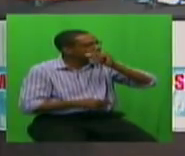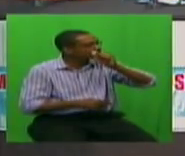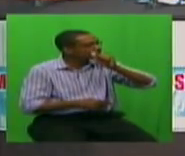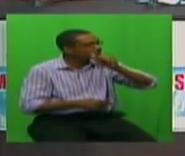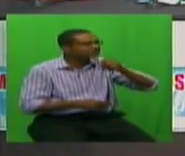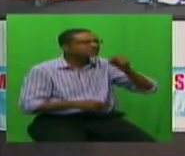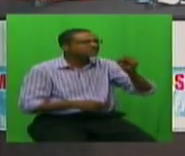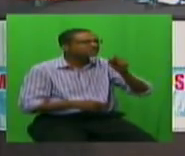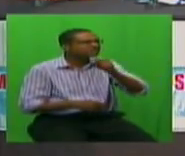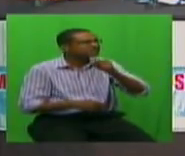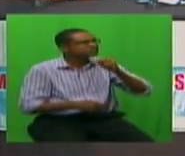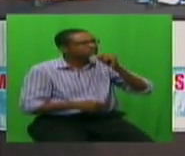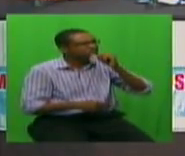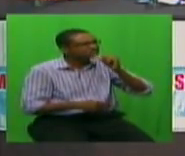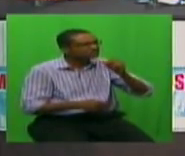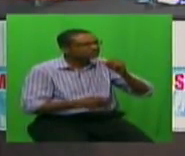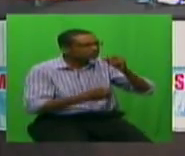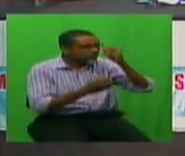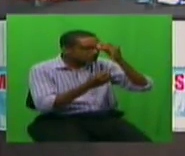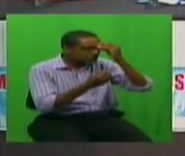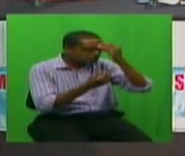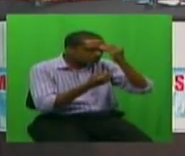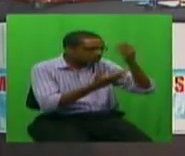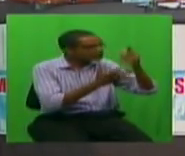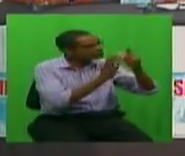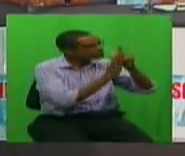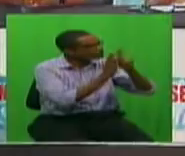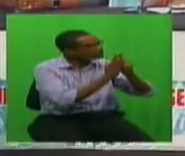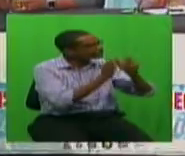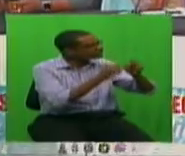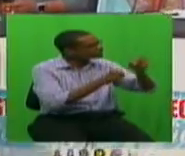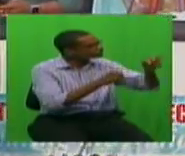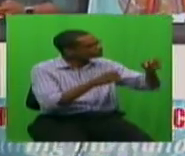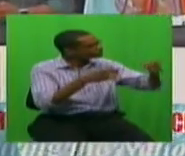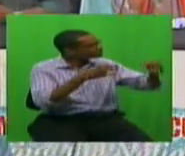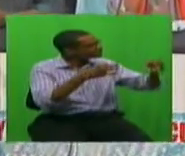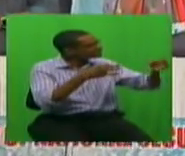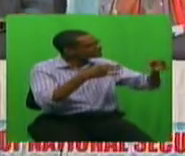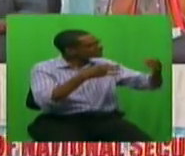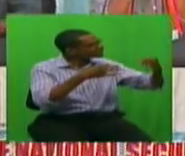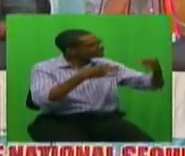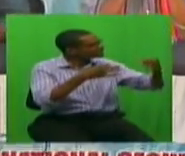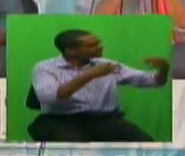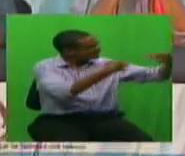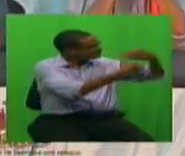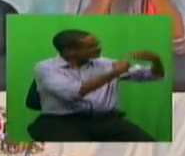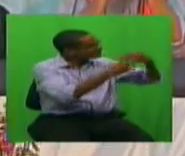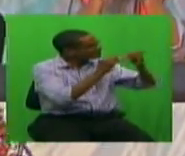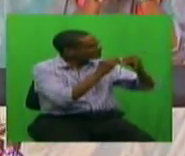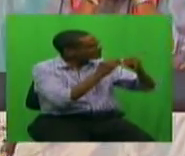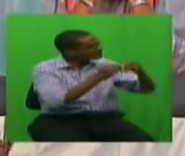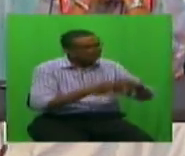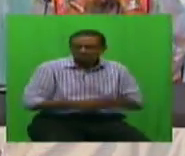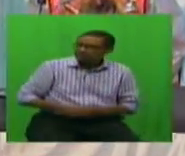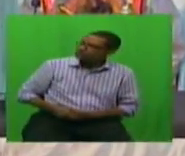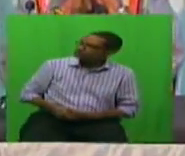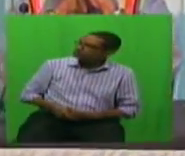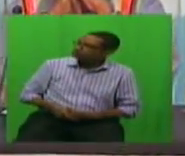than law-abiding. Do you care to expatiate on that? What I can tell you is late last night,